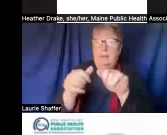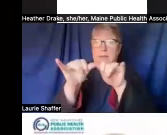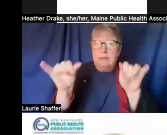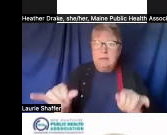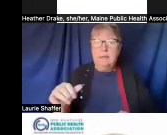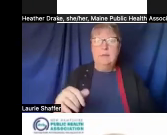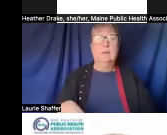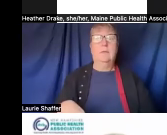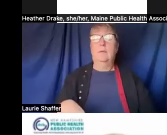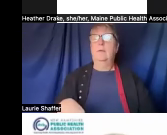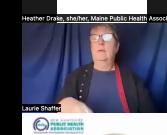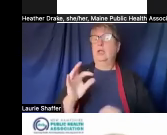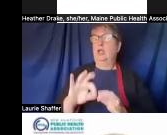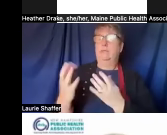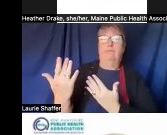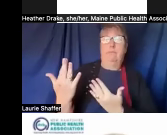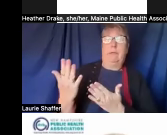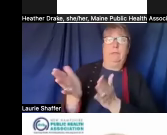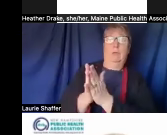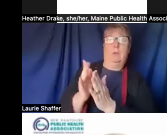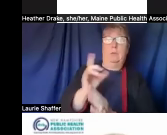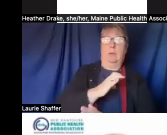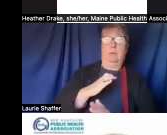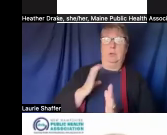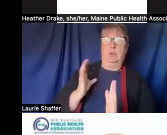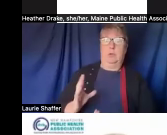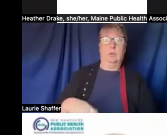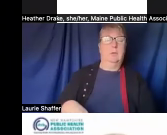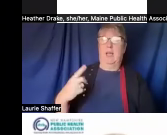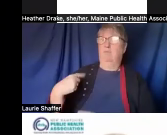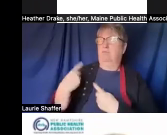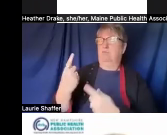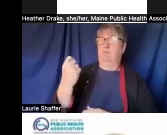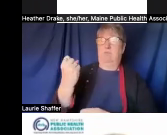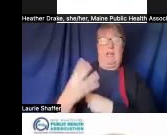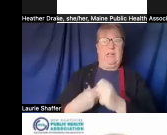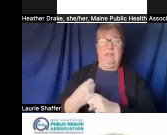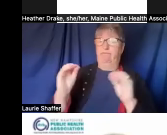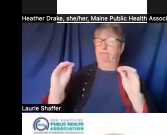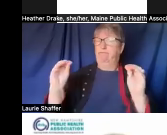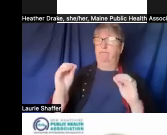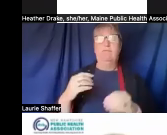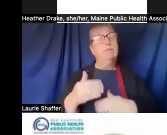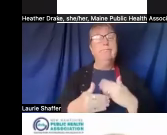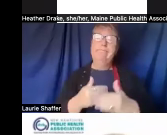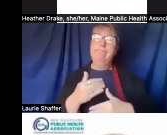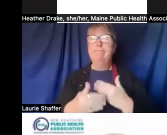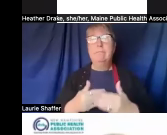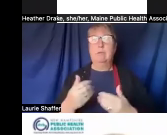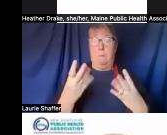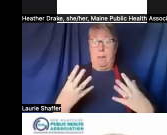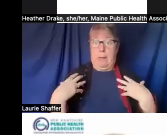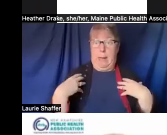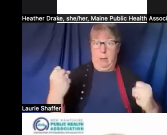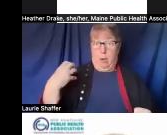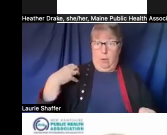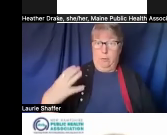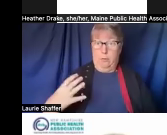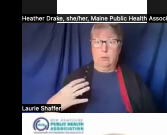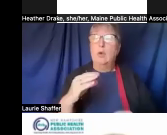request of the commissioner. And that really hadn't happened in a long time. So because of this, a lot of health officers across the state had